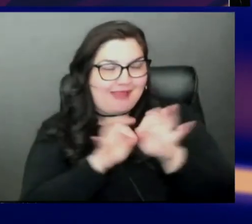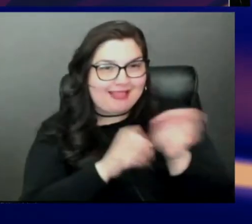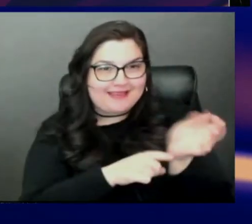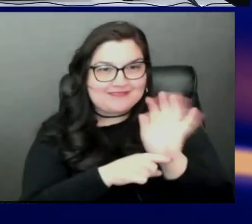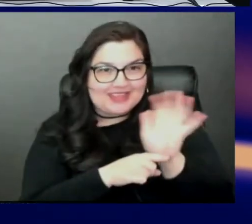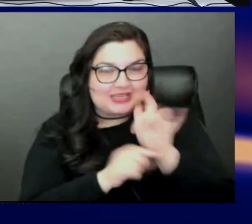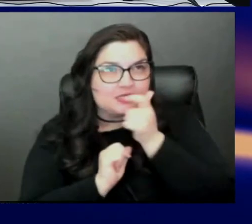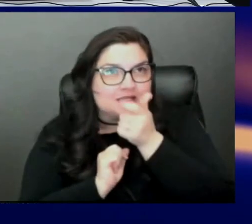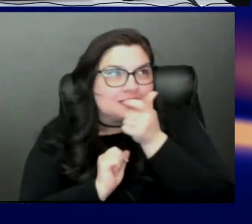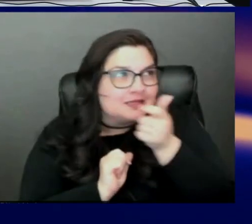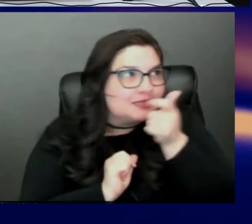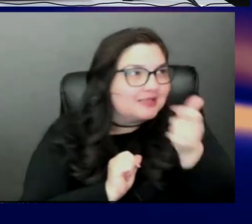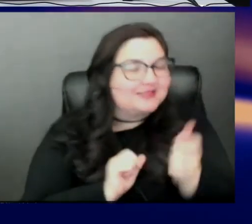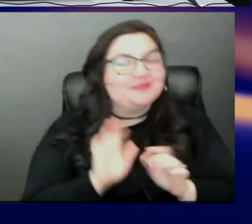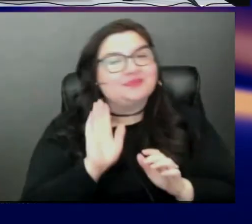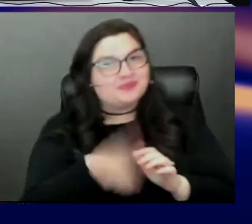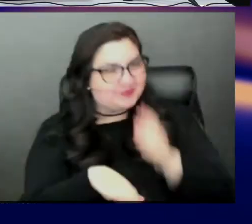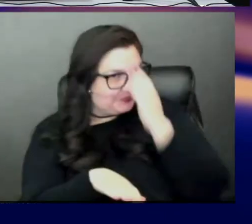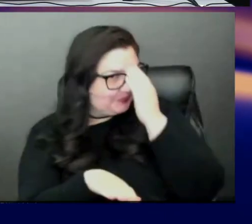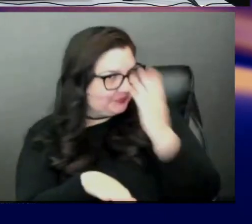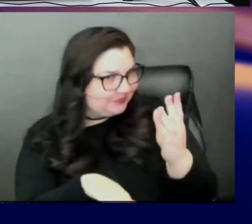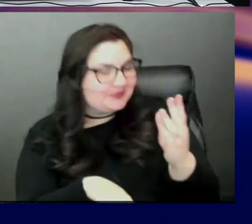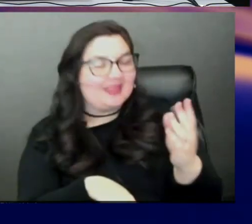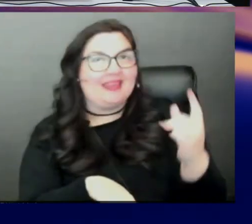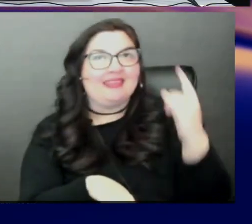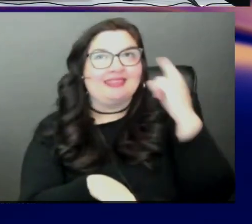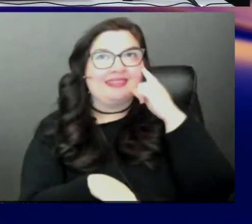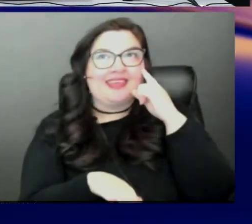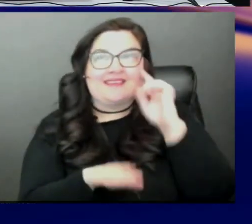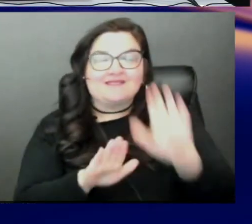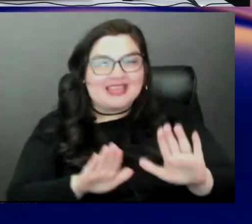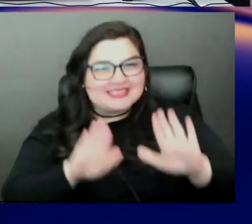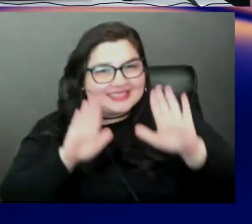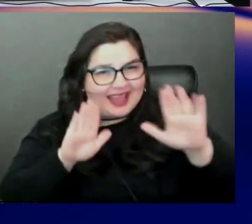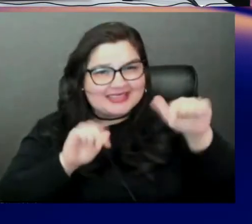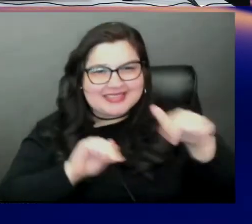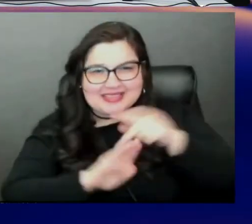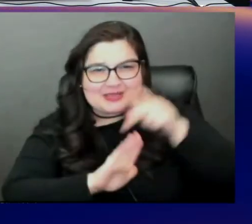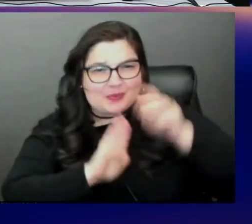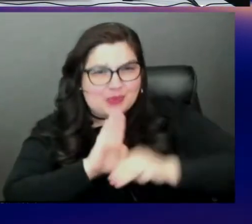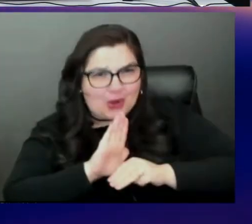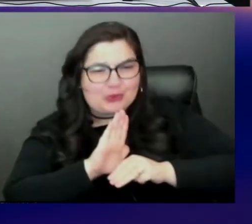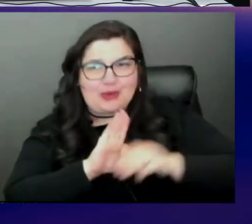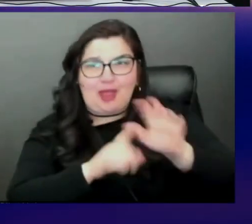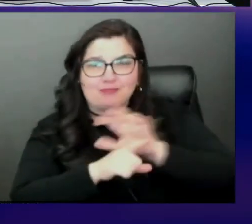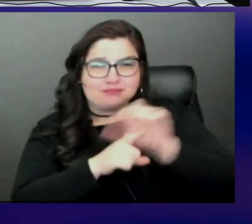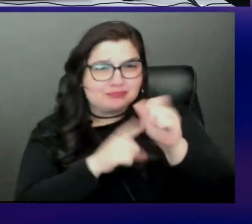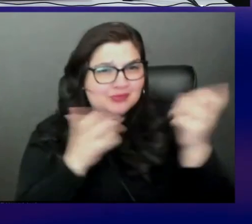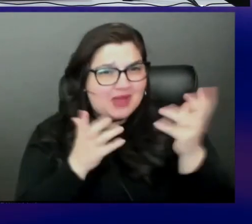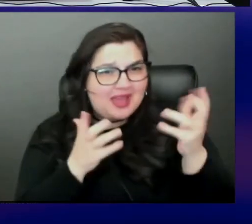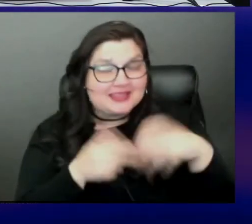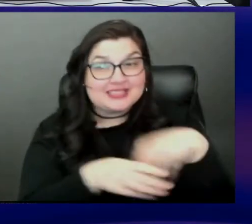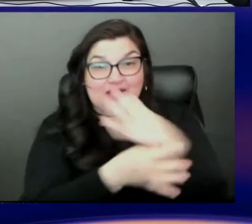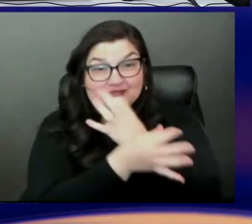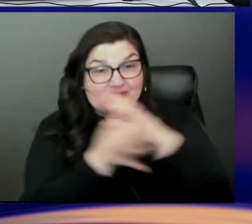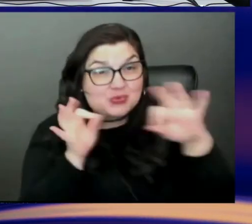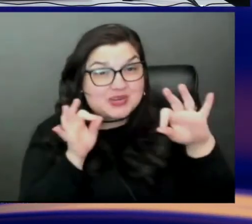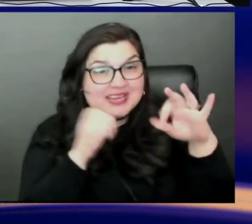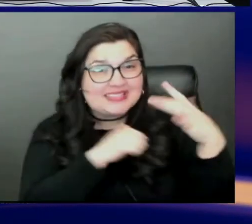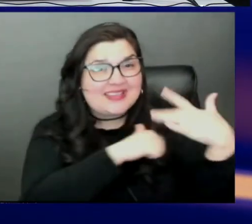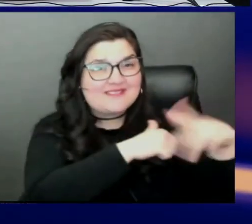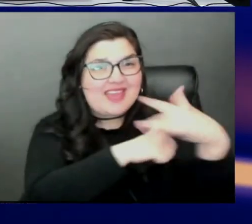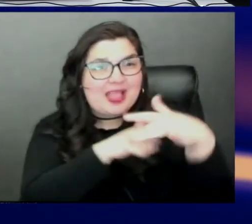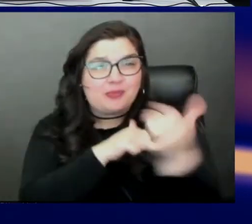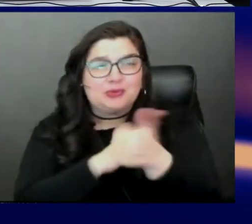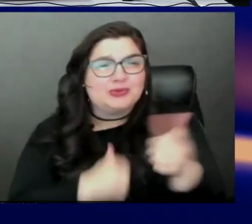I think the thing that is just fantastic about this program is it's free and it's available to anyone. And it doesn't matter